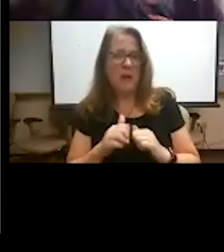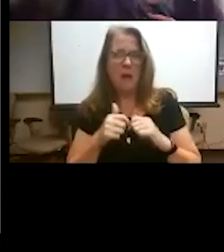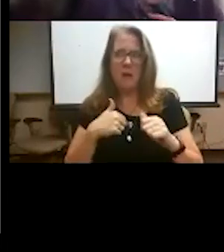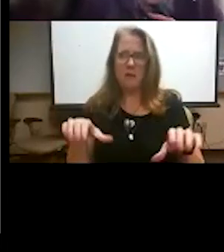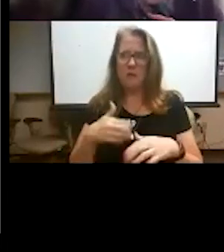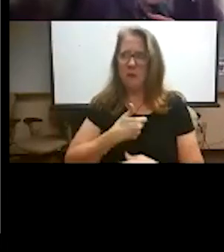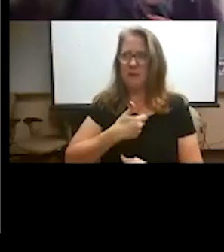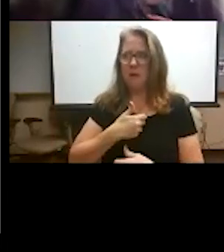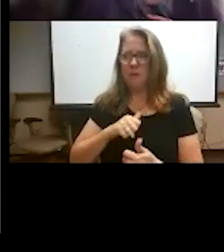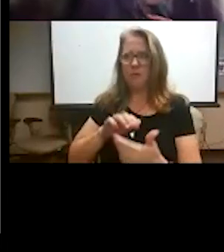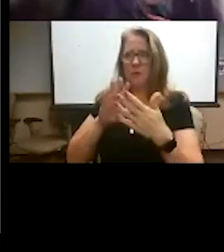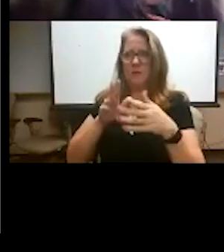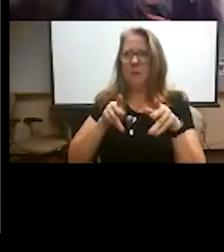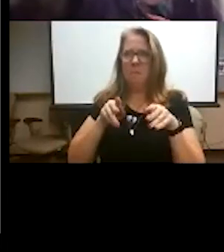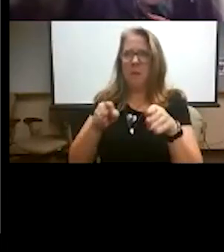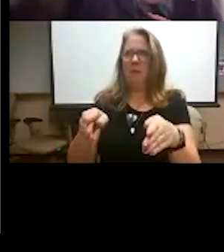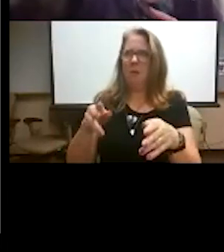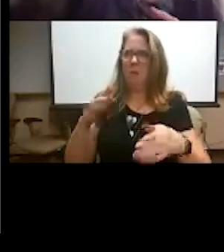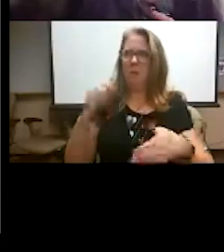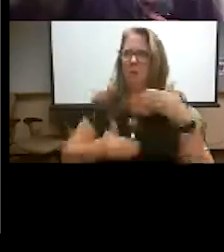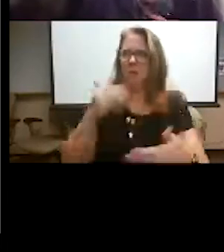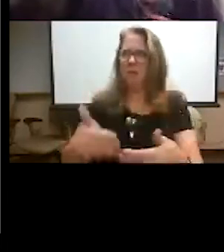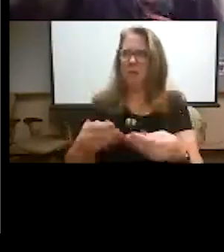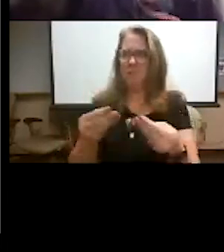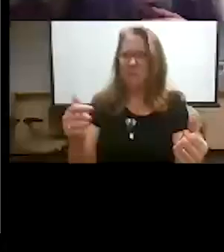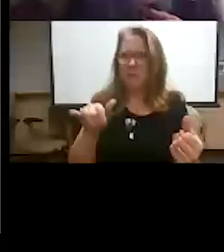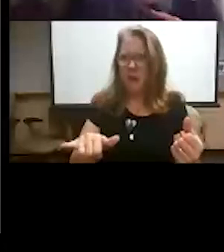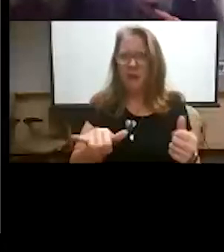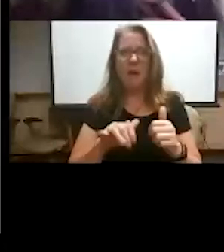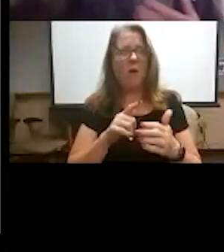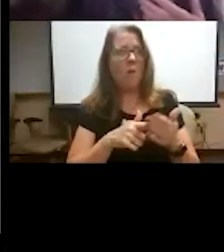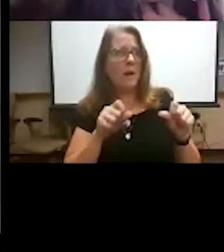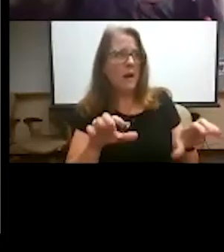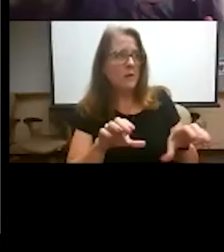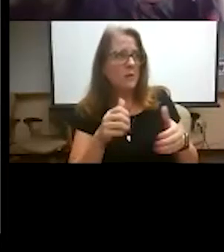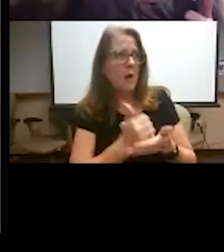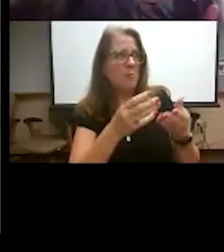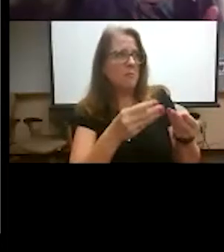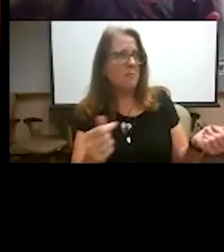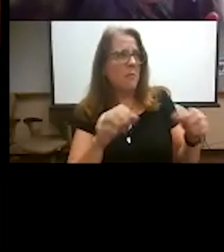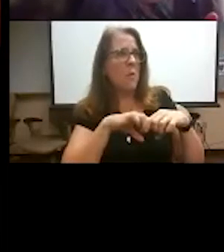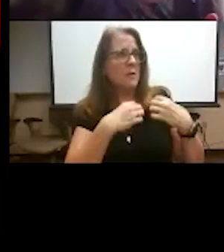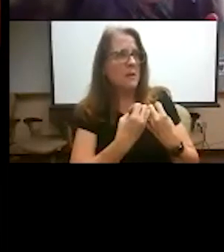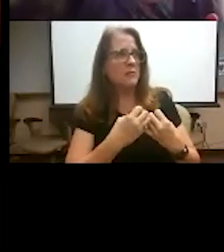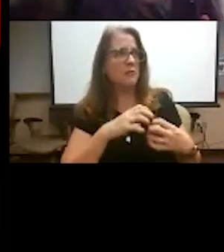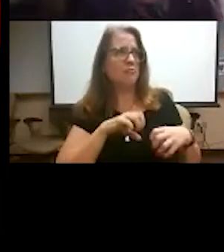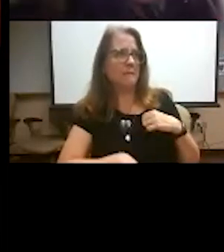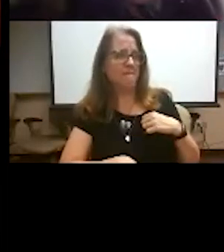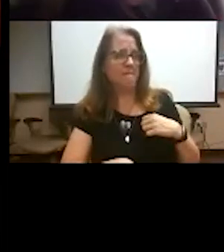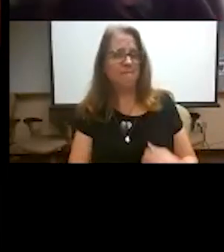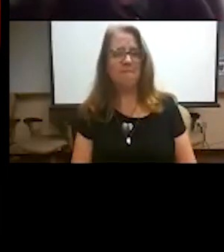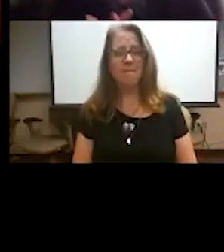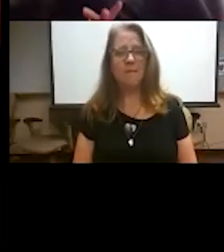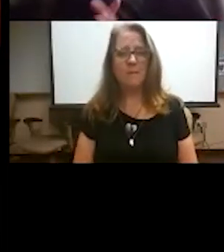address parallel processes that may be occurring? And what could you do to help resolve organizational grief?